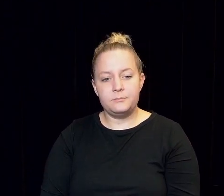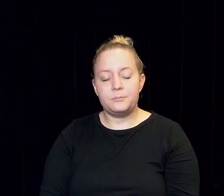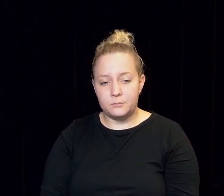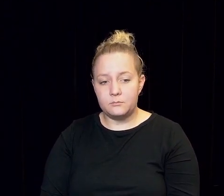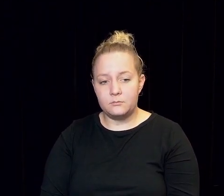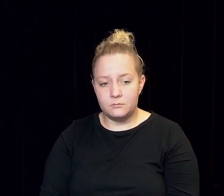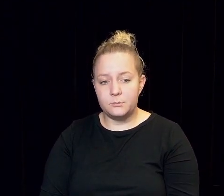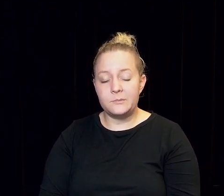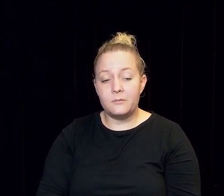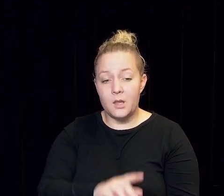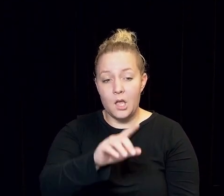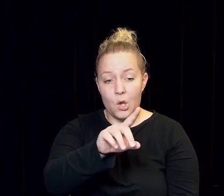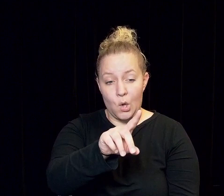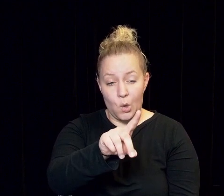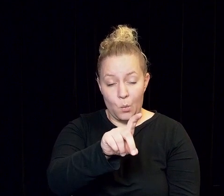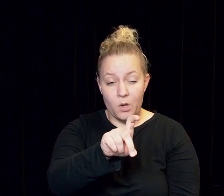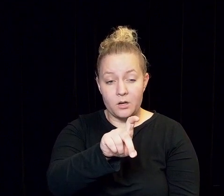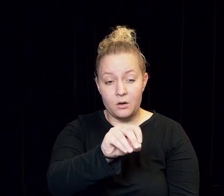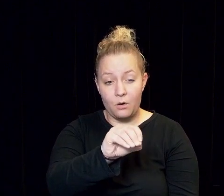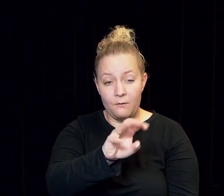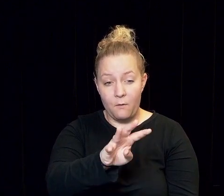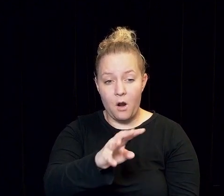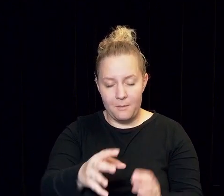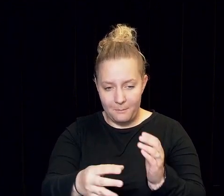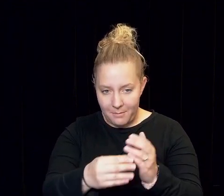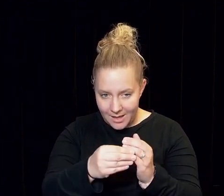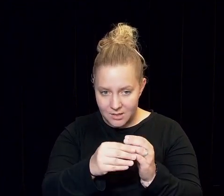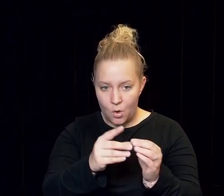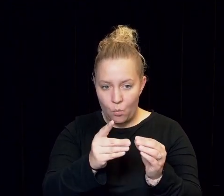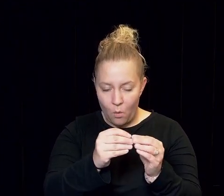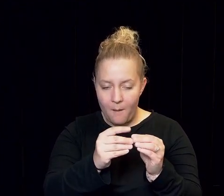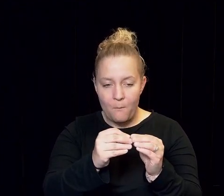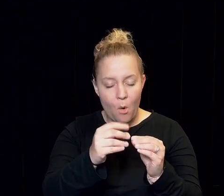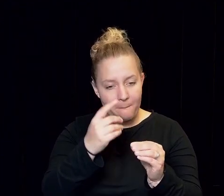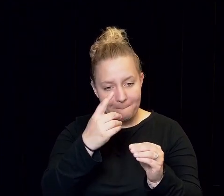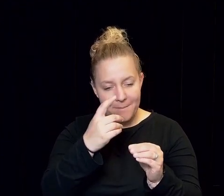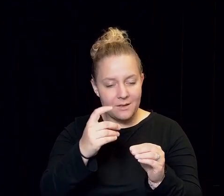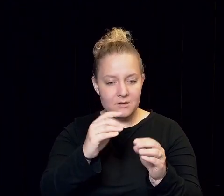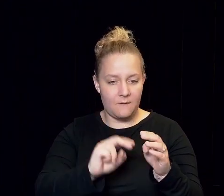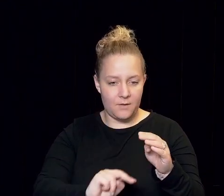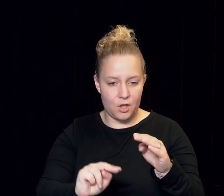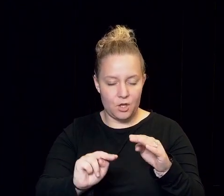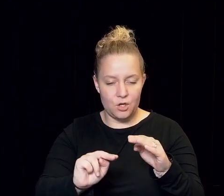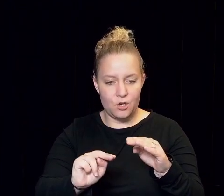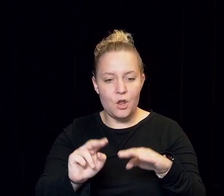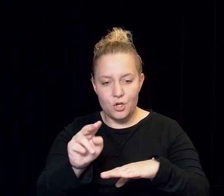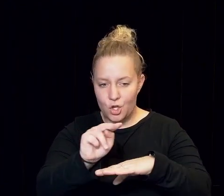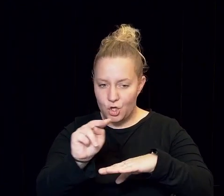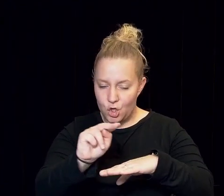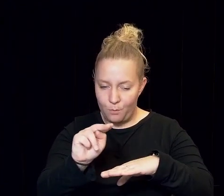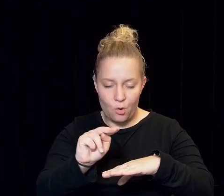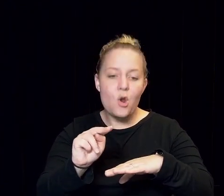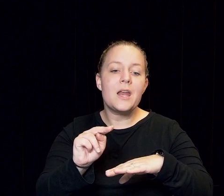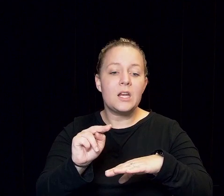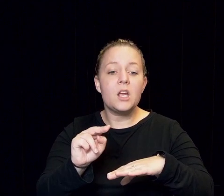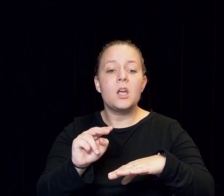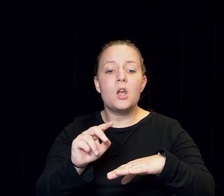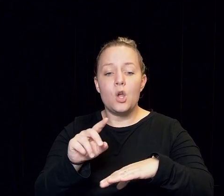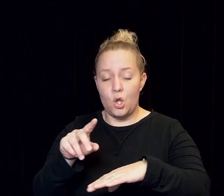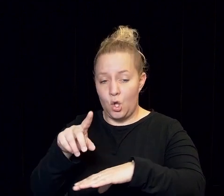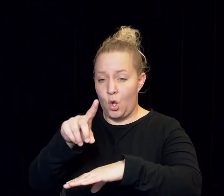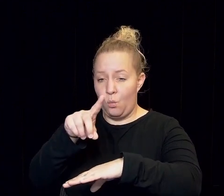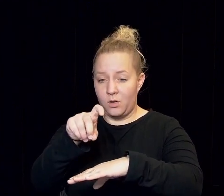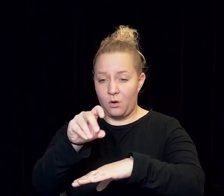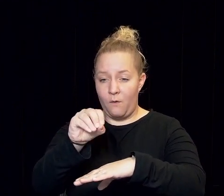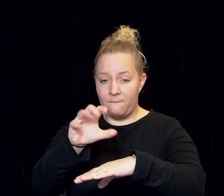10. 104 plus 1 more because of the numerator. So 105 over 4